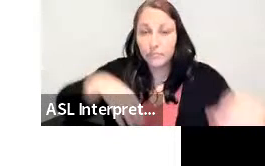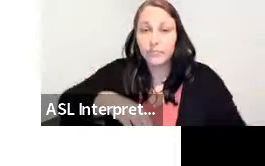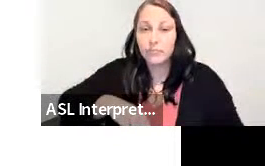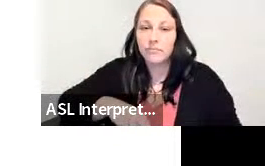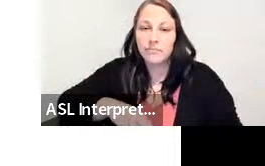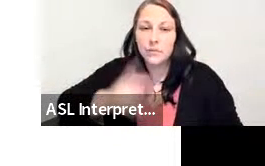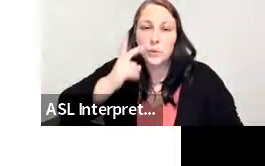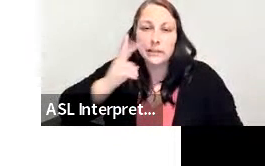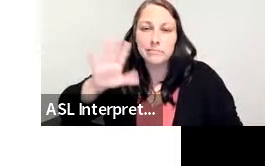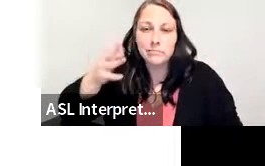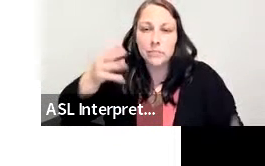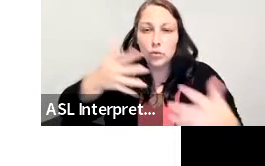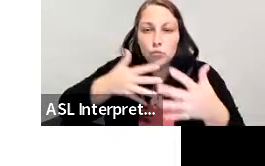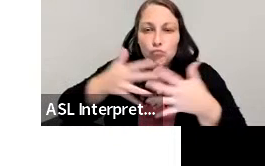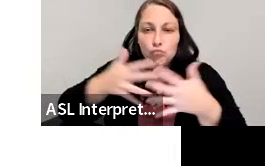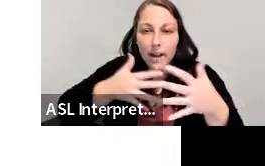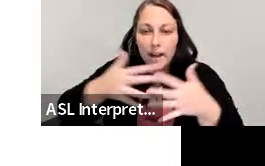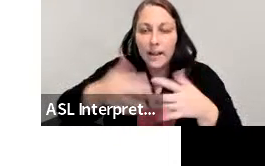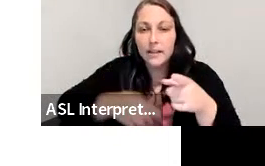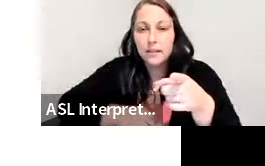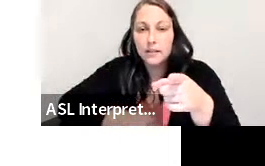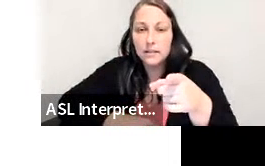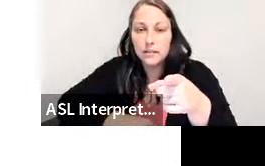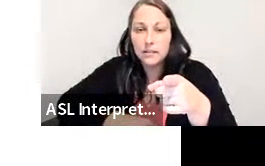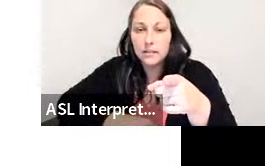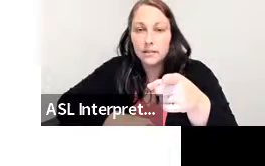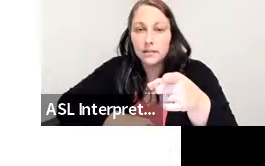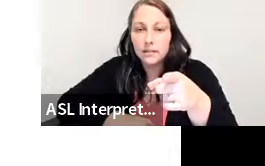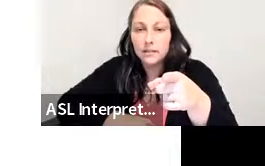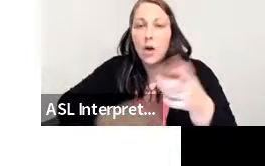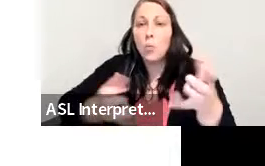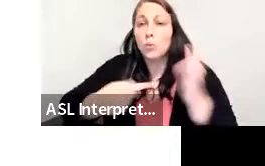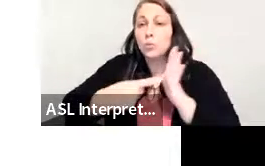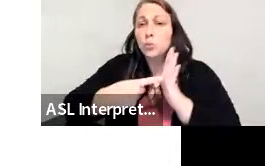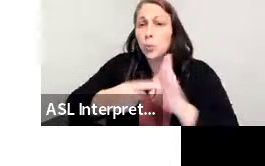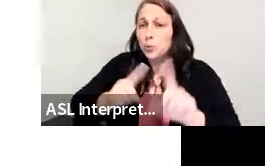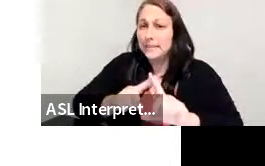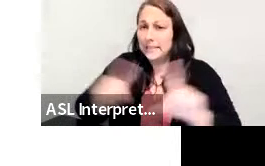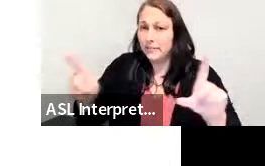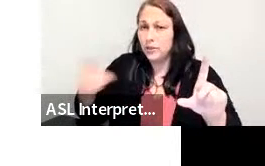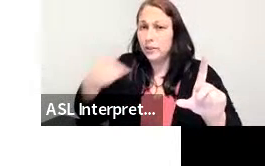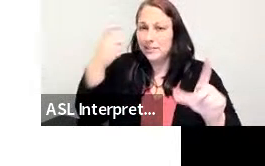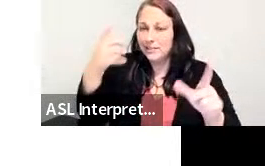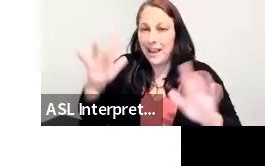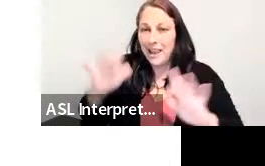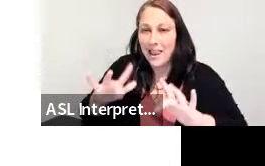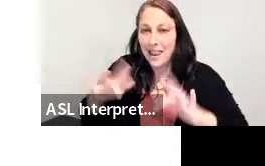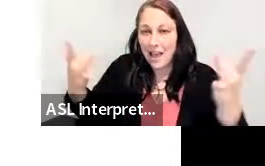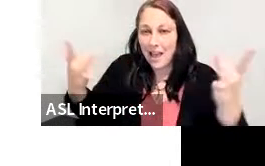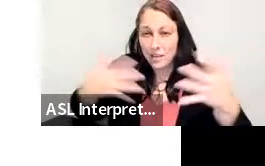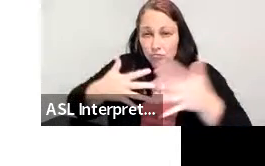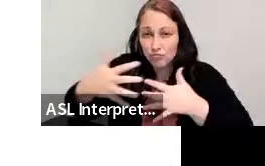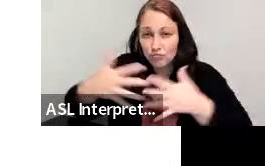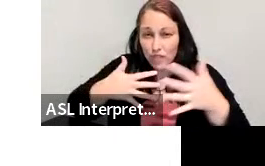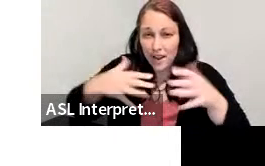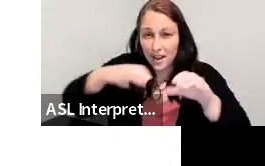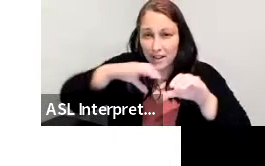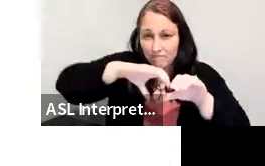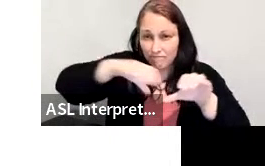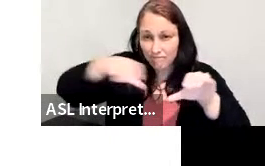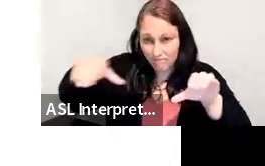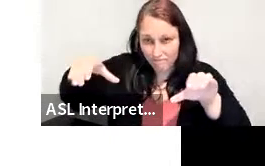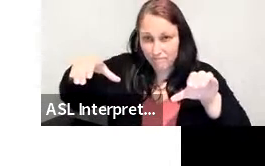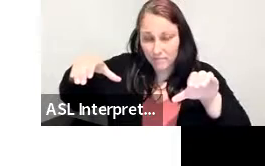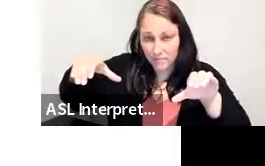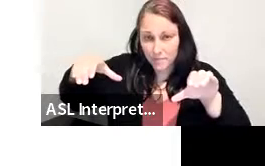sort of differentiating them here on this diagram because they do, I will talk a little bit later on, they do